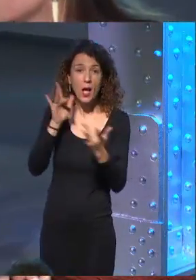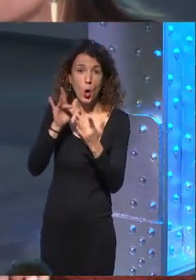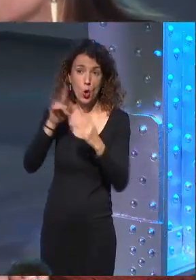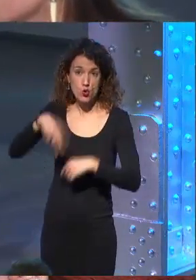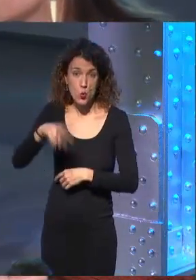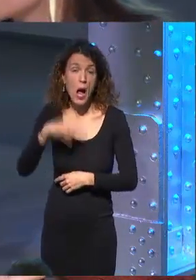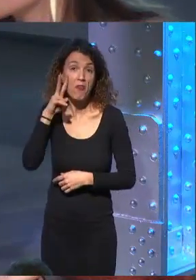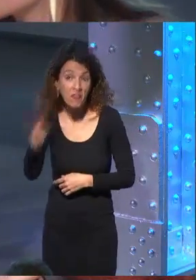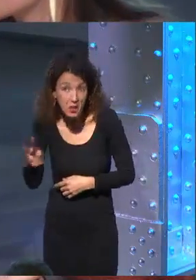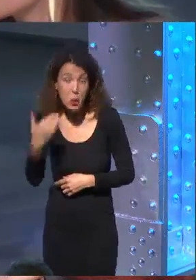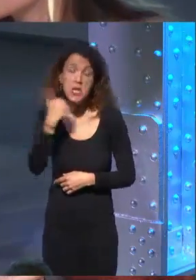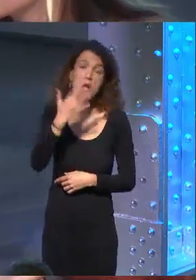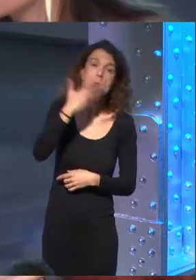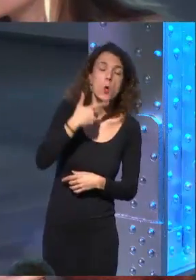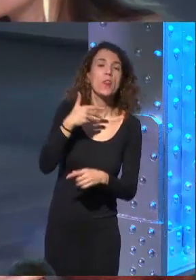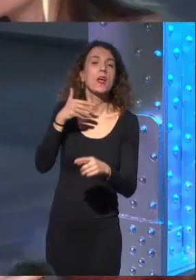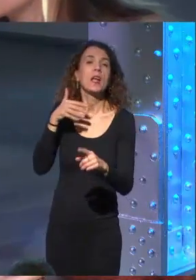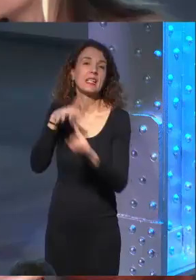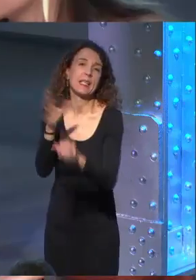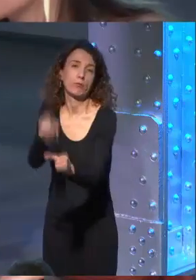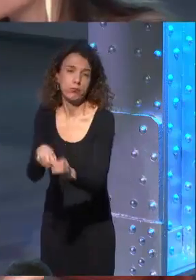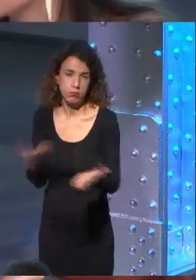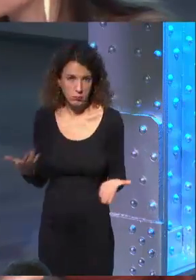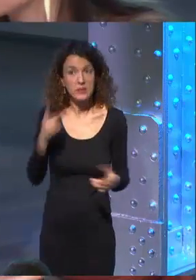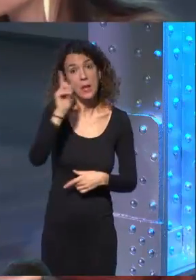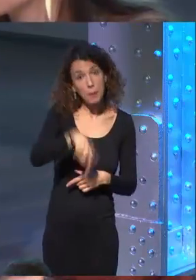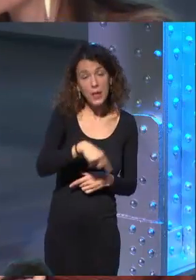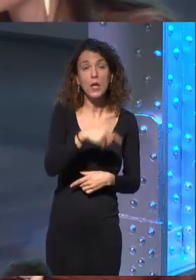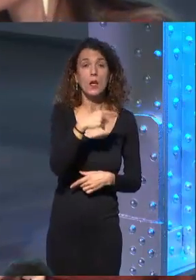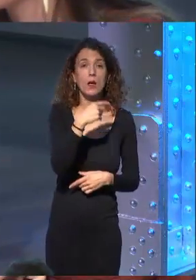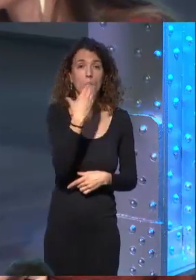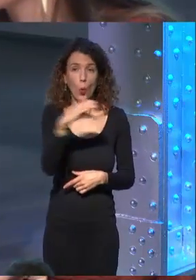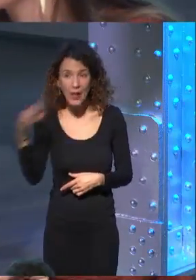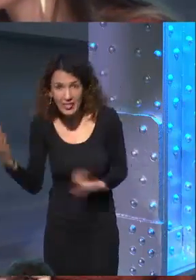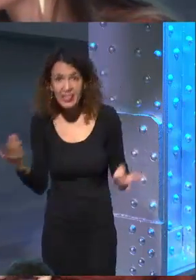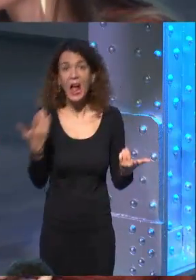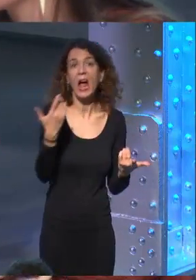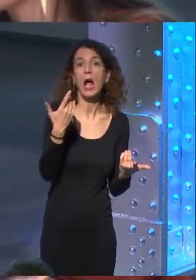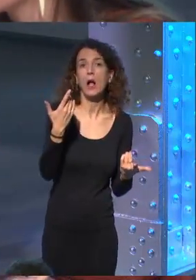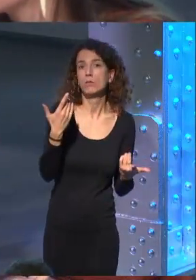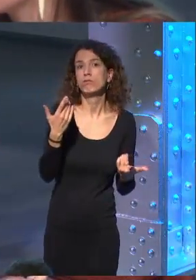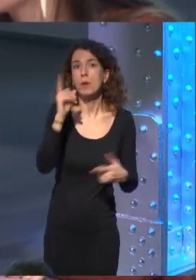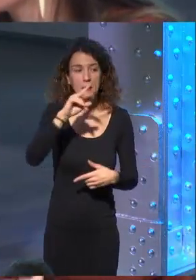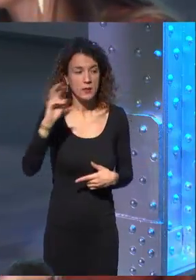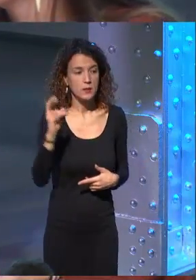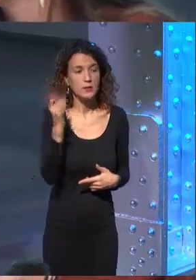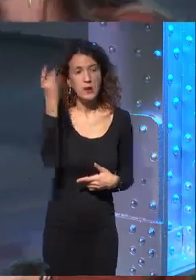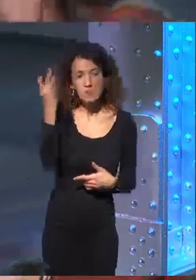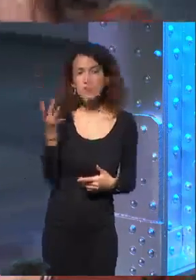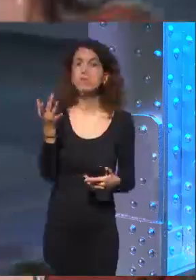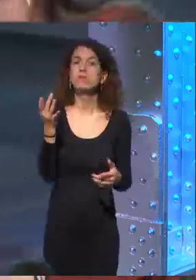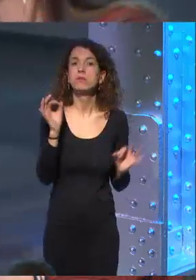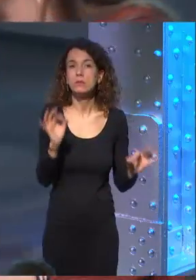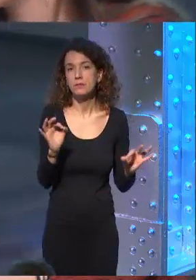are people that I don't know physically. and all the accounts,